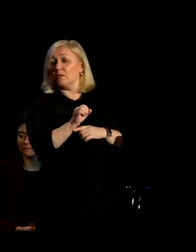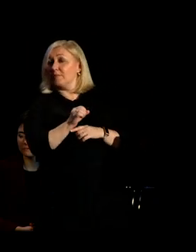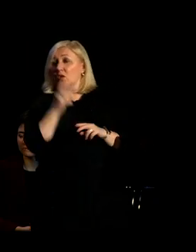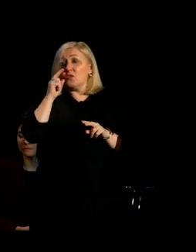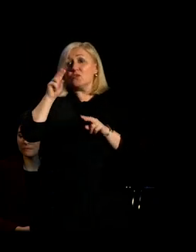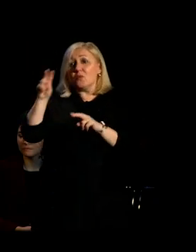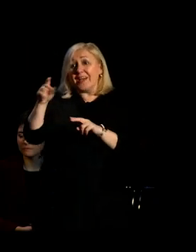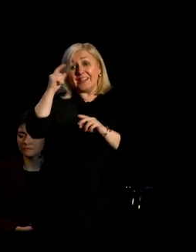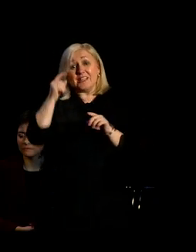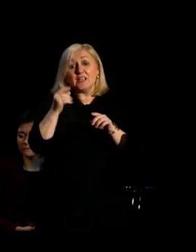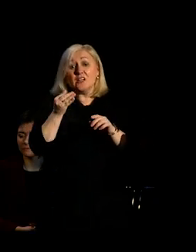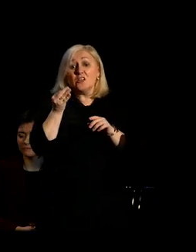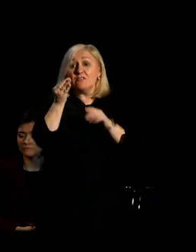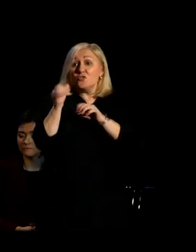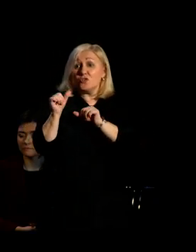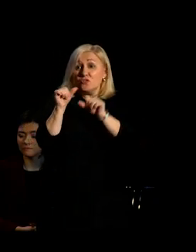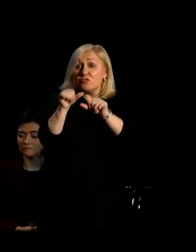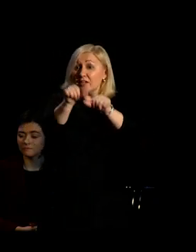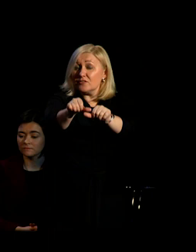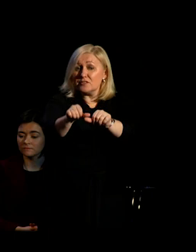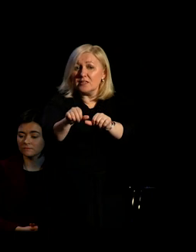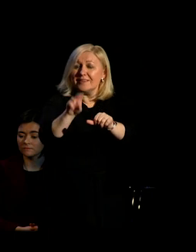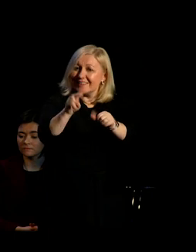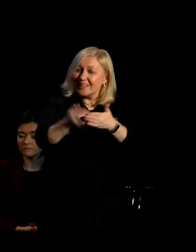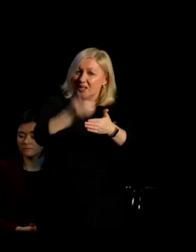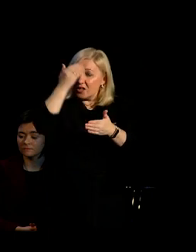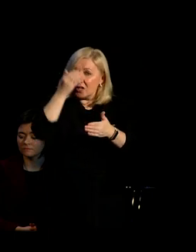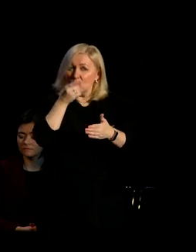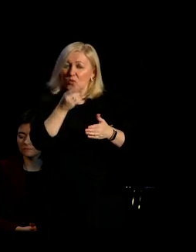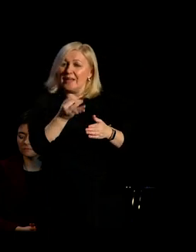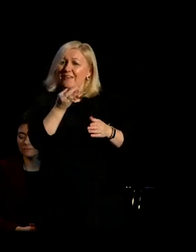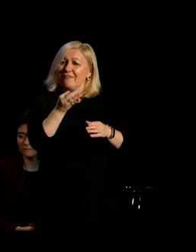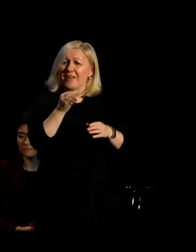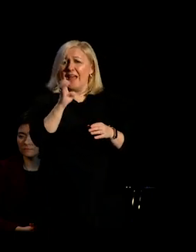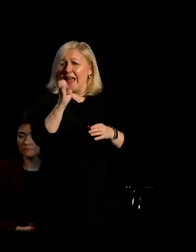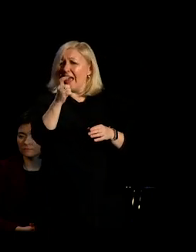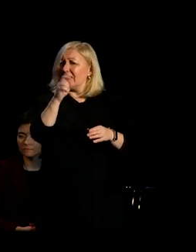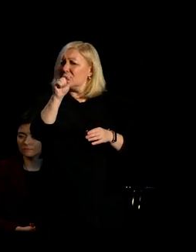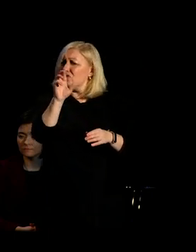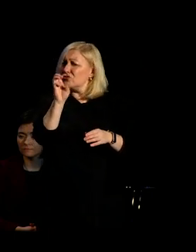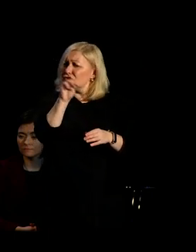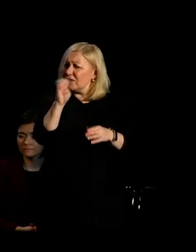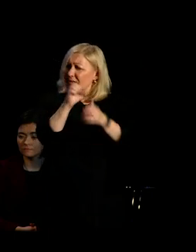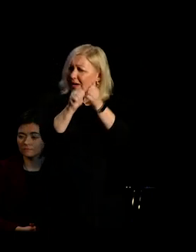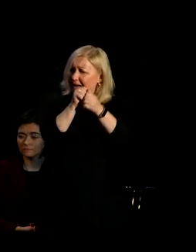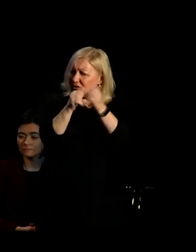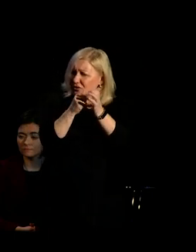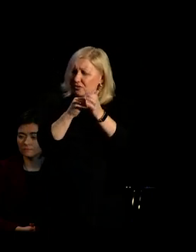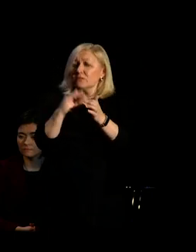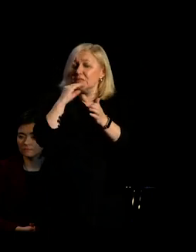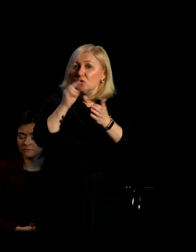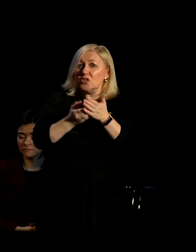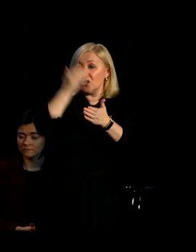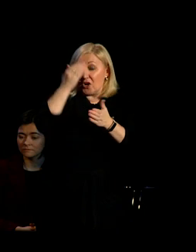can learn of the insidious dangers of extremism. Let us commit as a bulwark to our